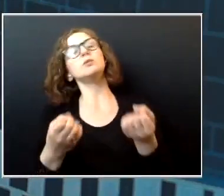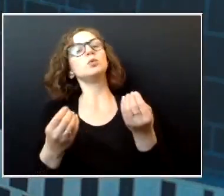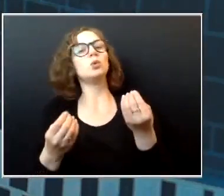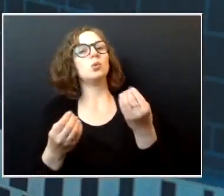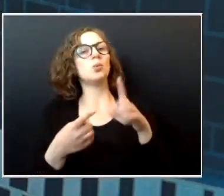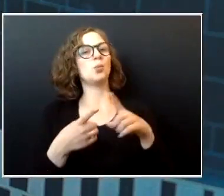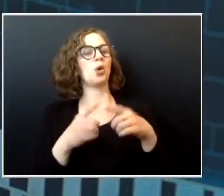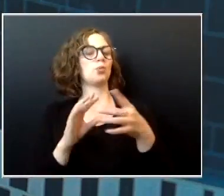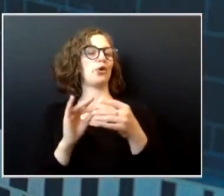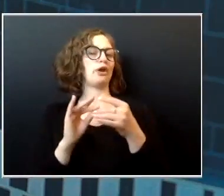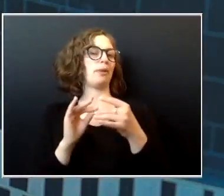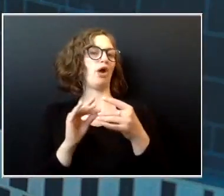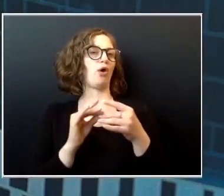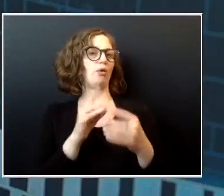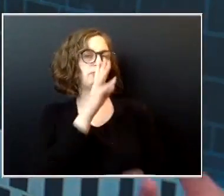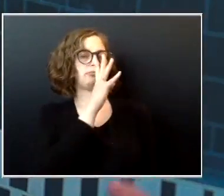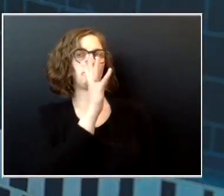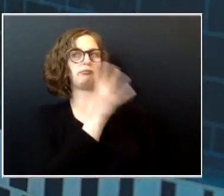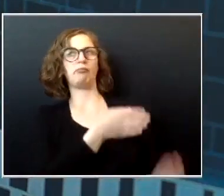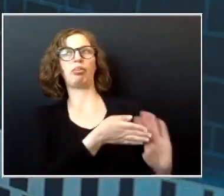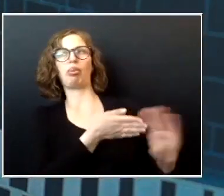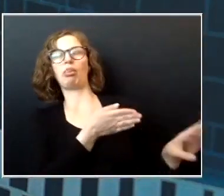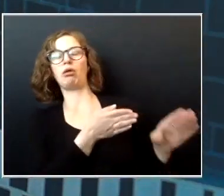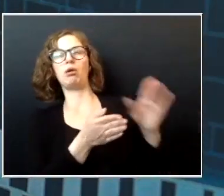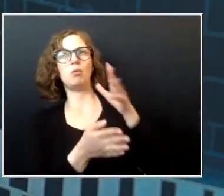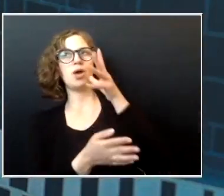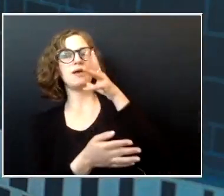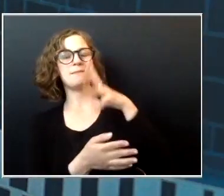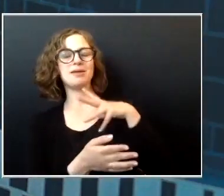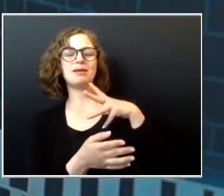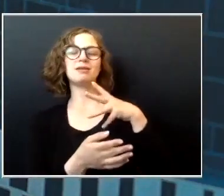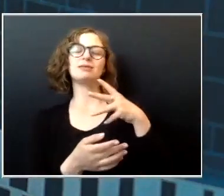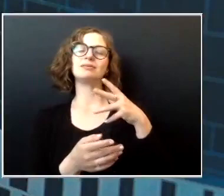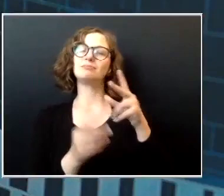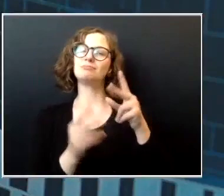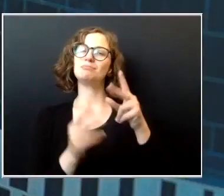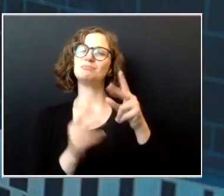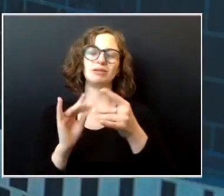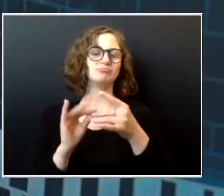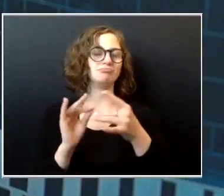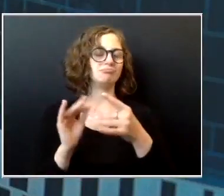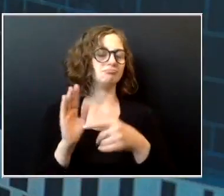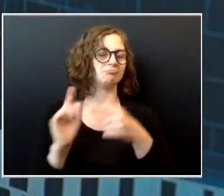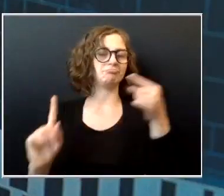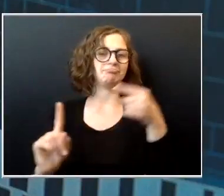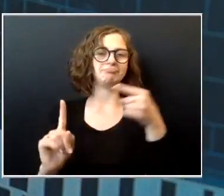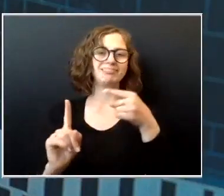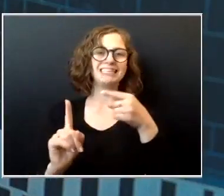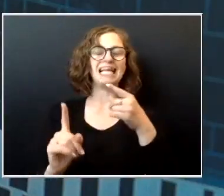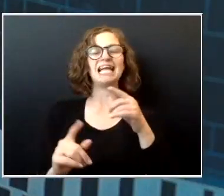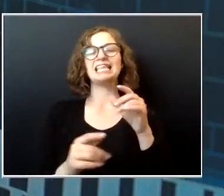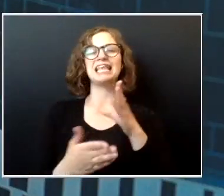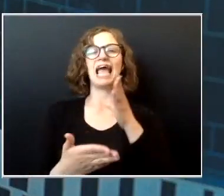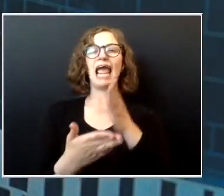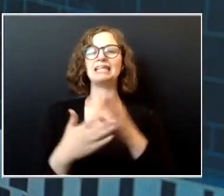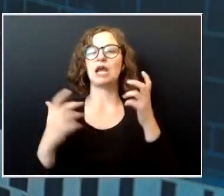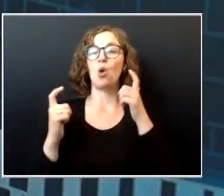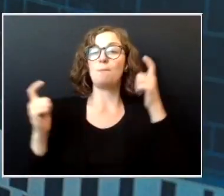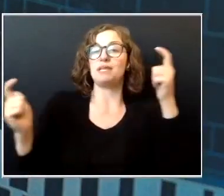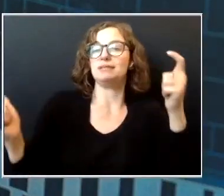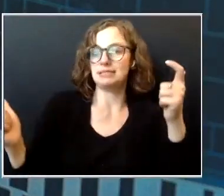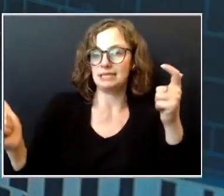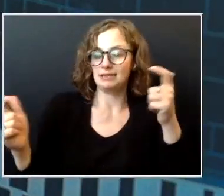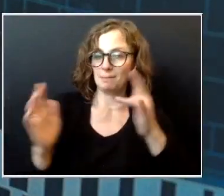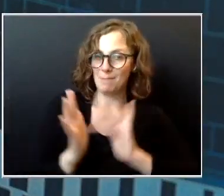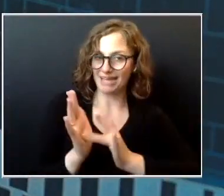things, there's been a lot of talk about the anti-obesity medications specifically. And, in this meta-analysis that we did, we